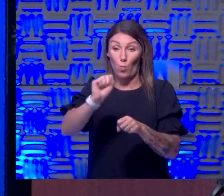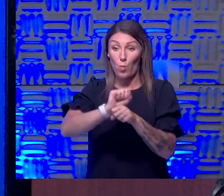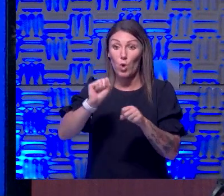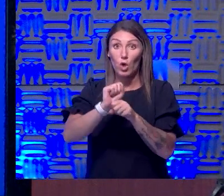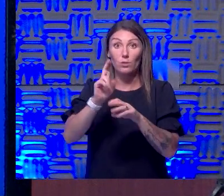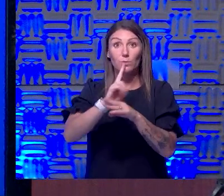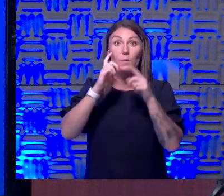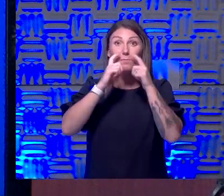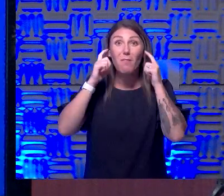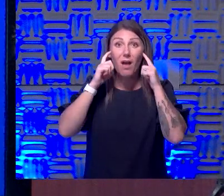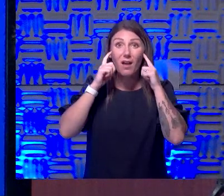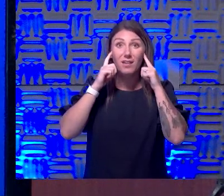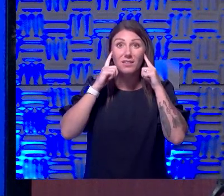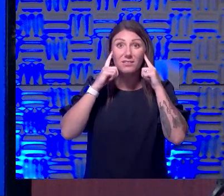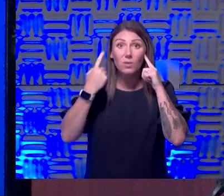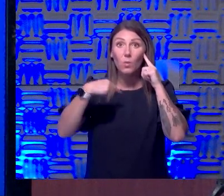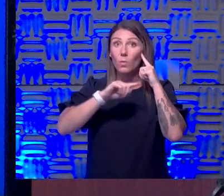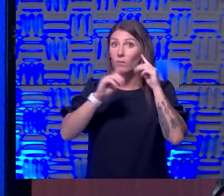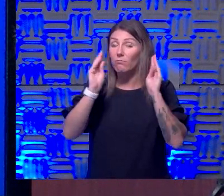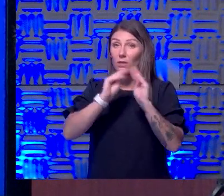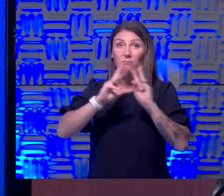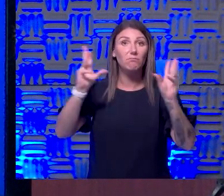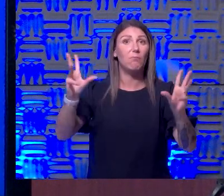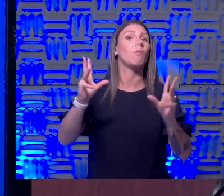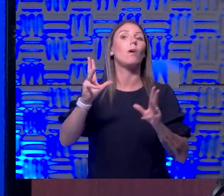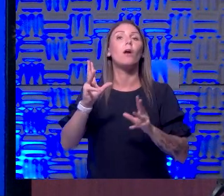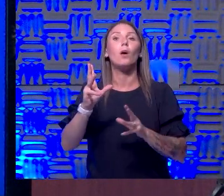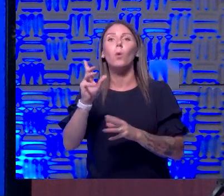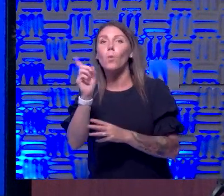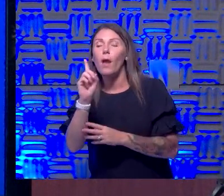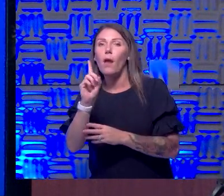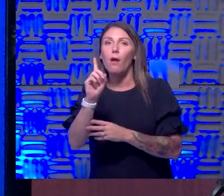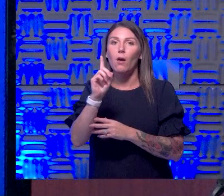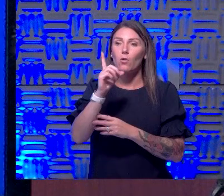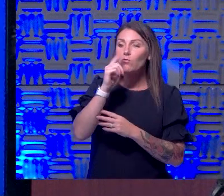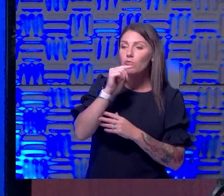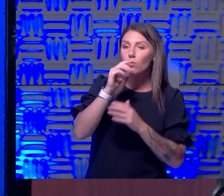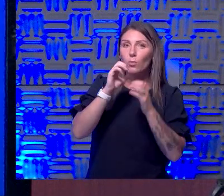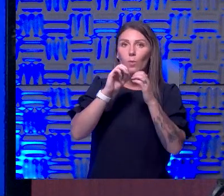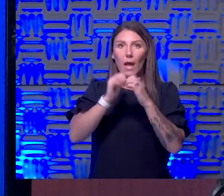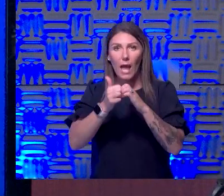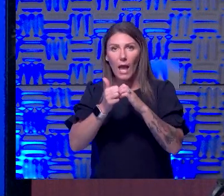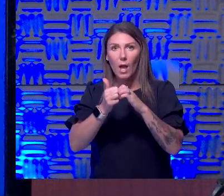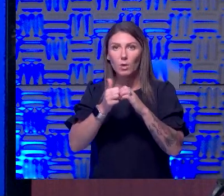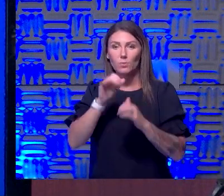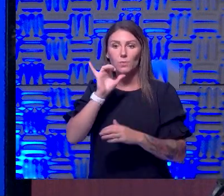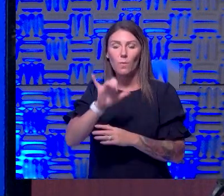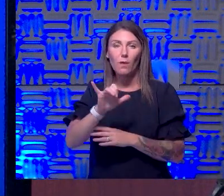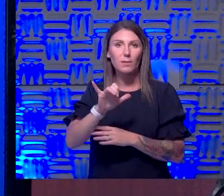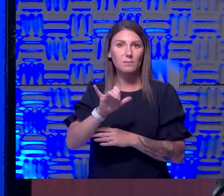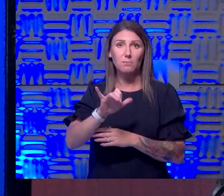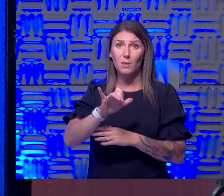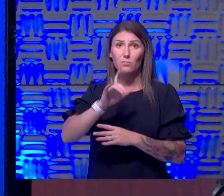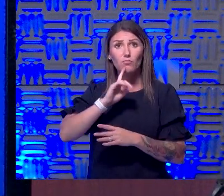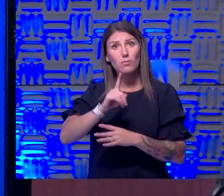been unclear about where they should be wearing them or who should be wearing them or how. So that's been very